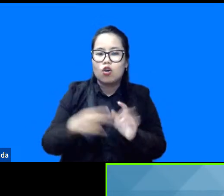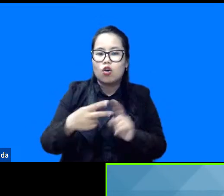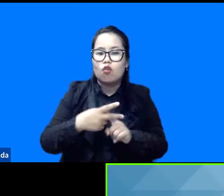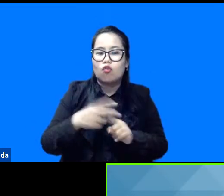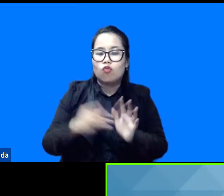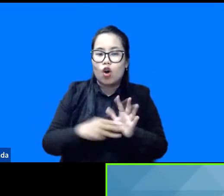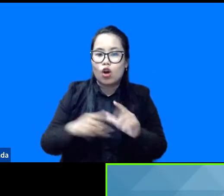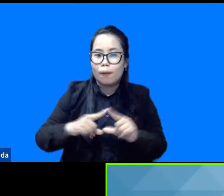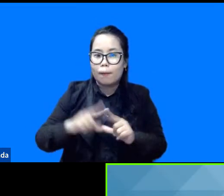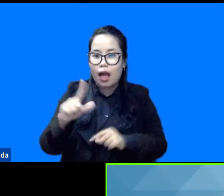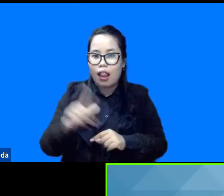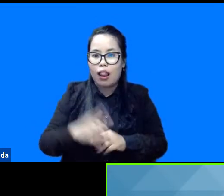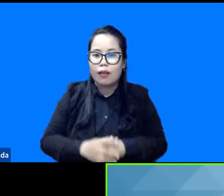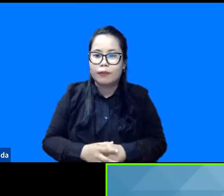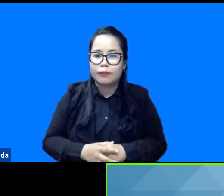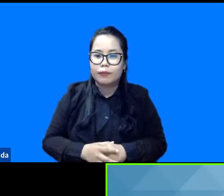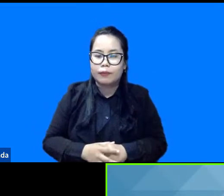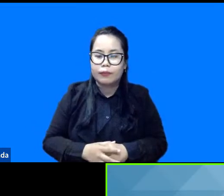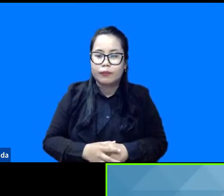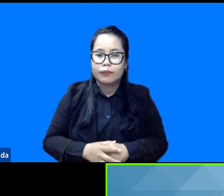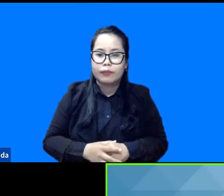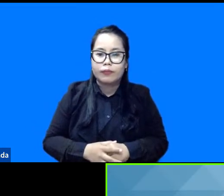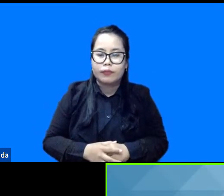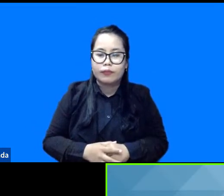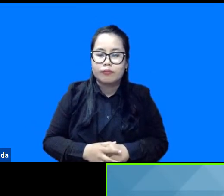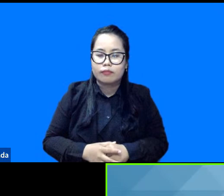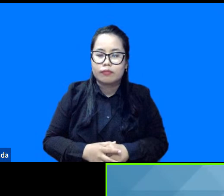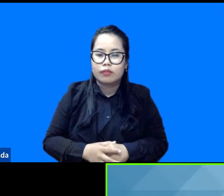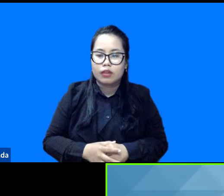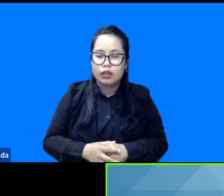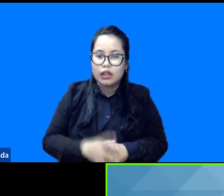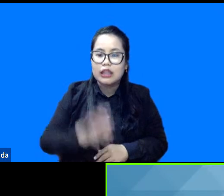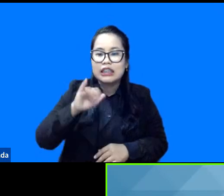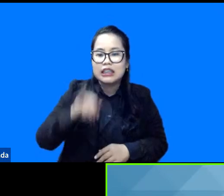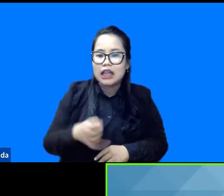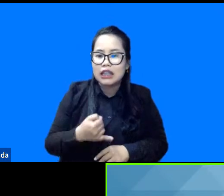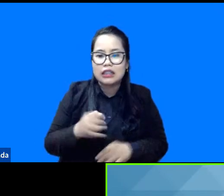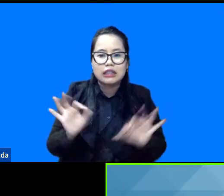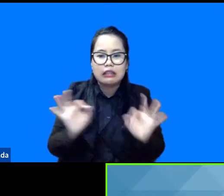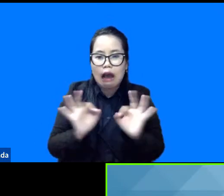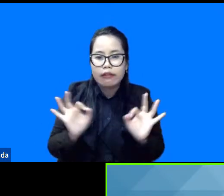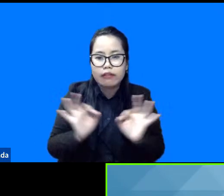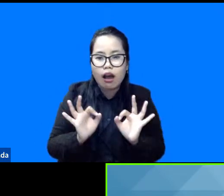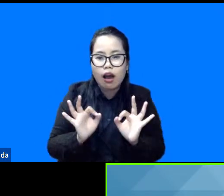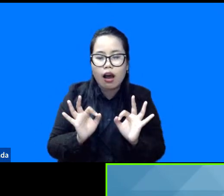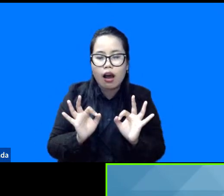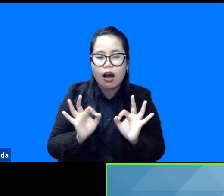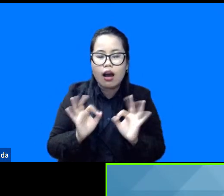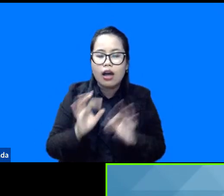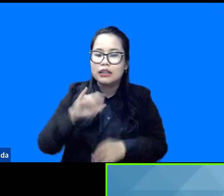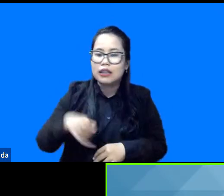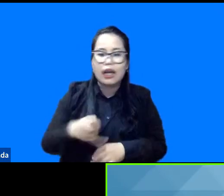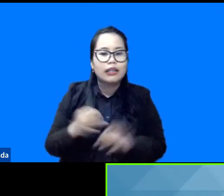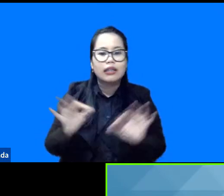good database, not really good in a good database, and